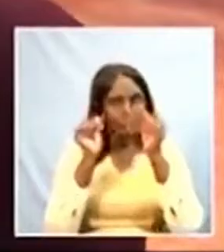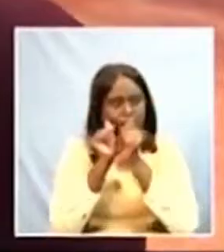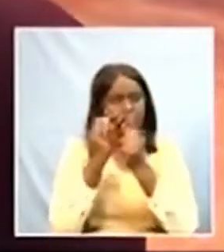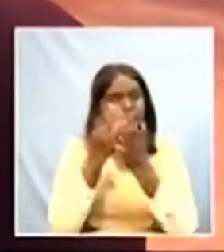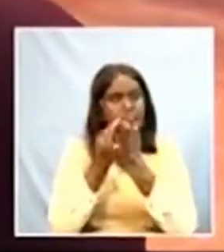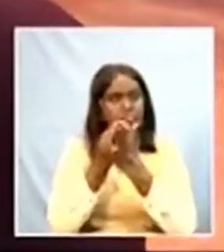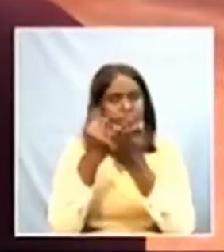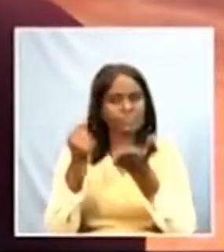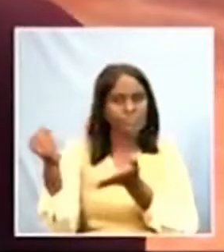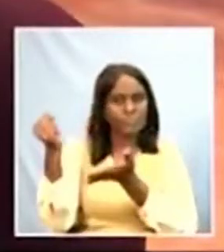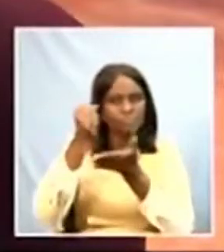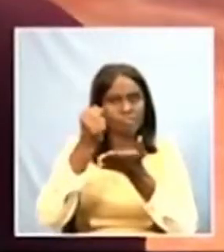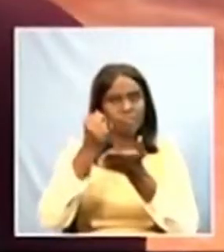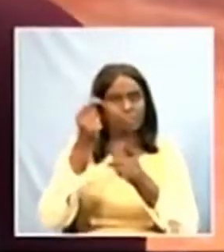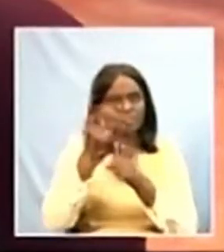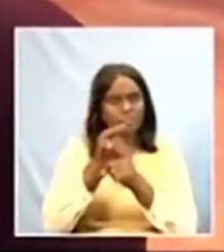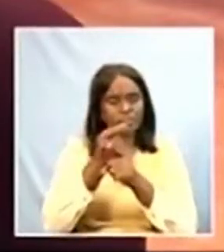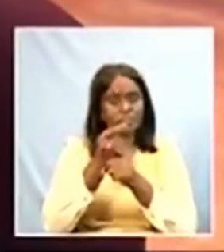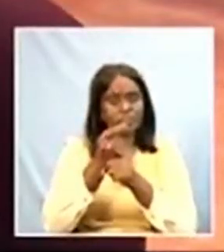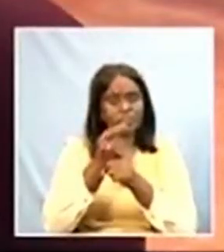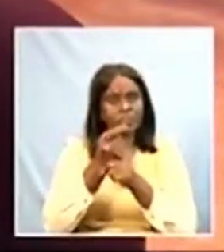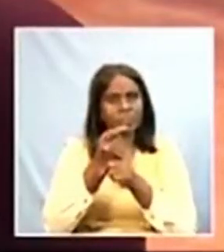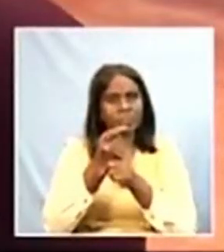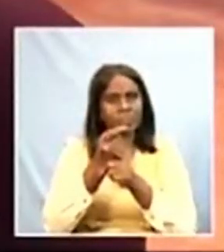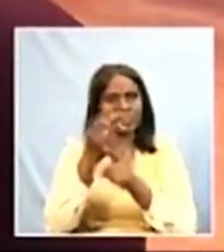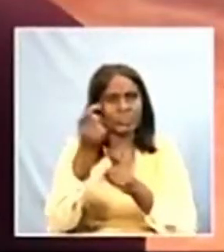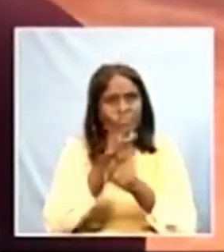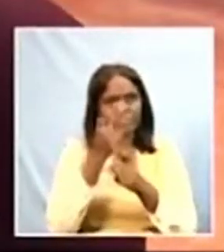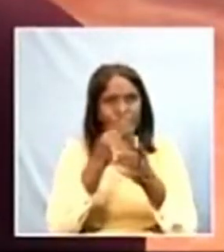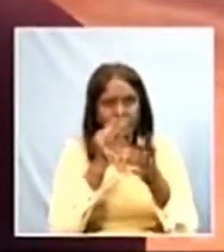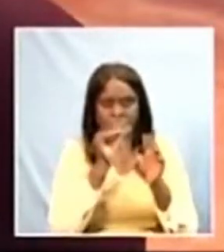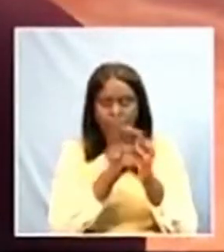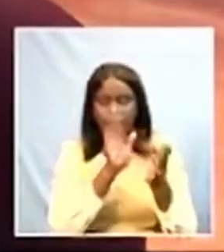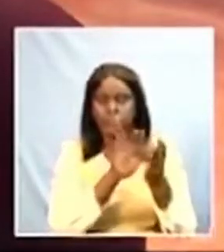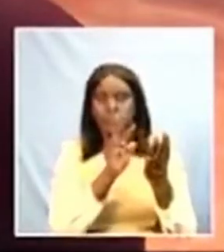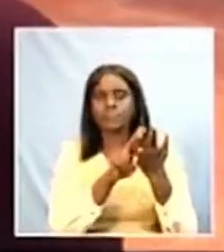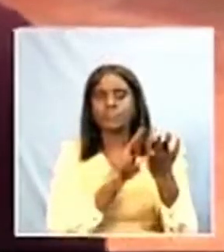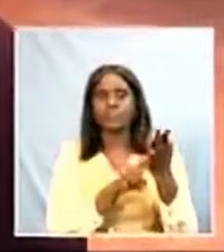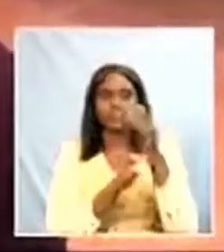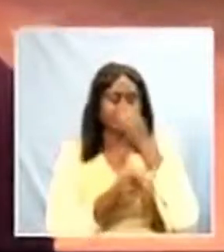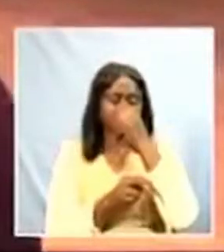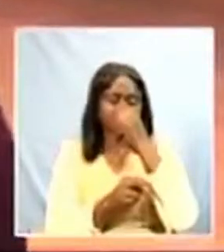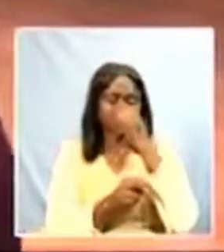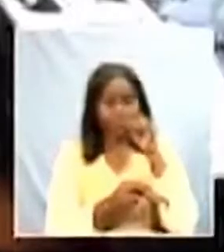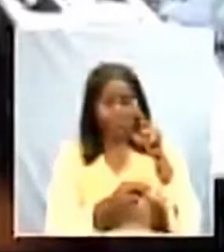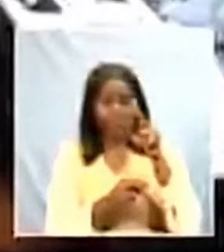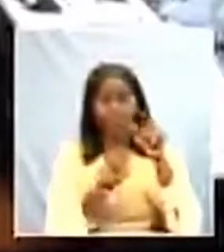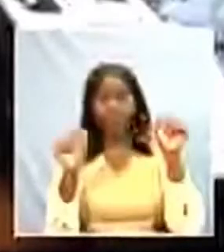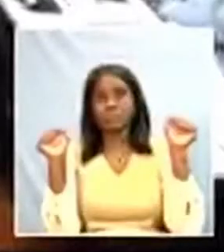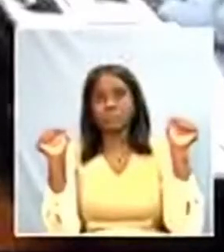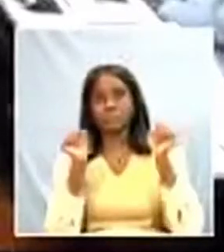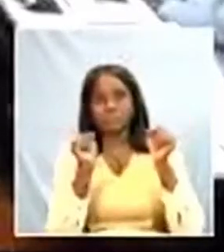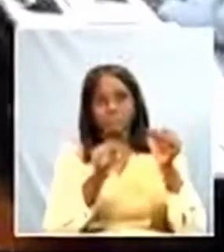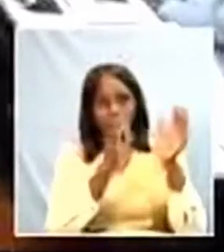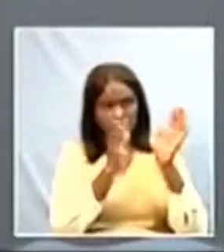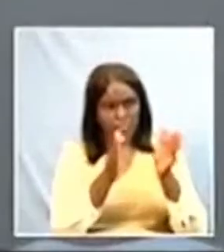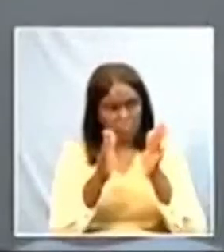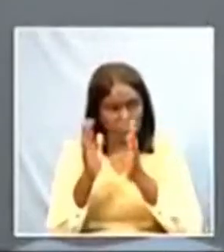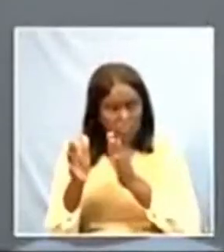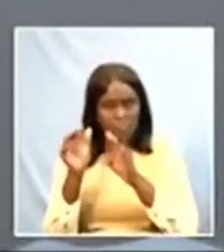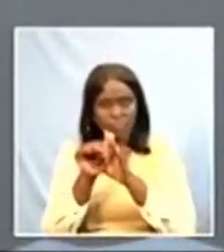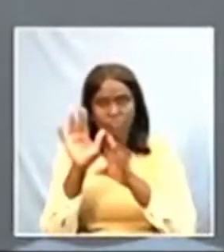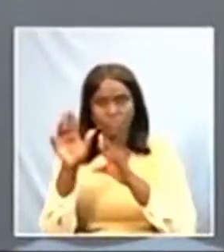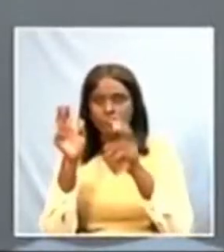funding from what is in the initial report. Was the refrigeration component part of